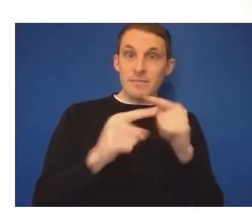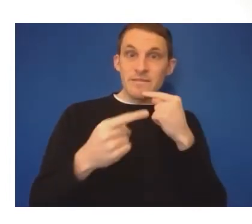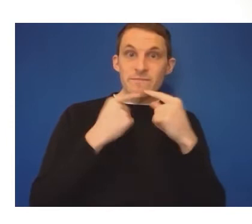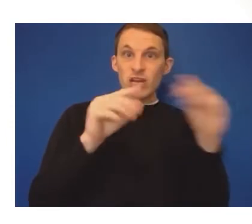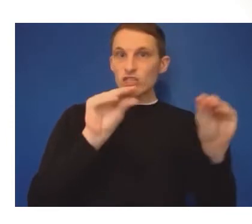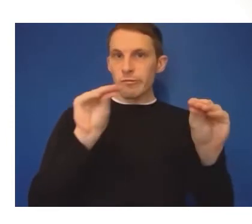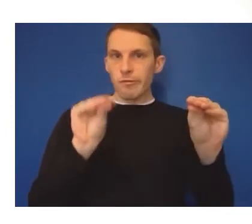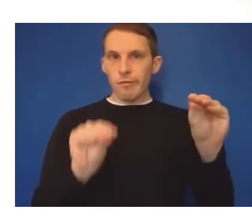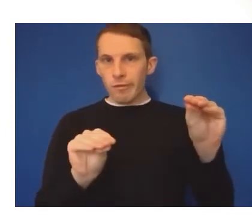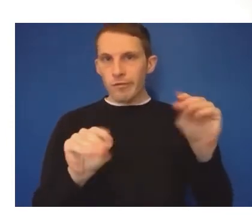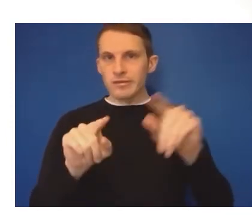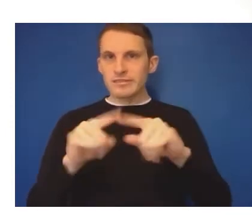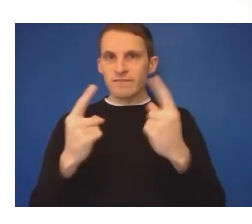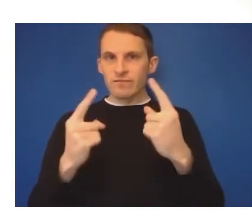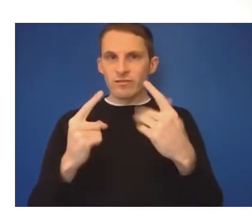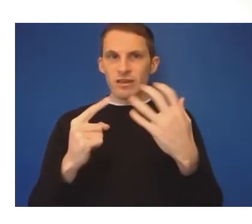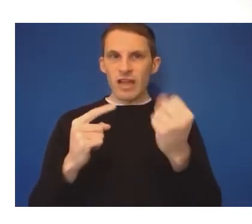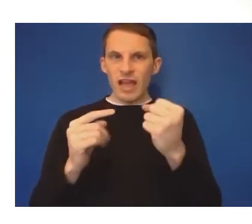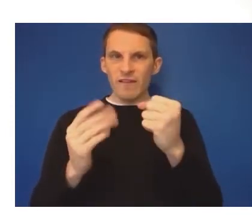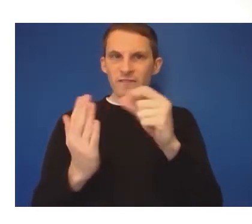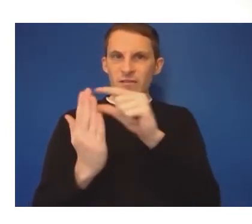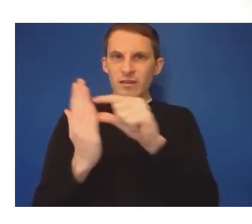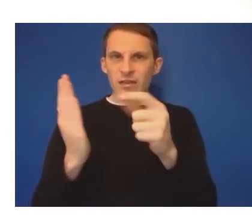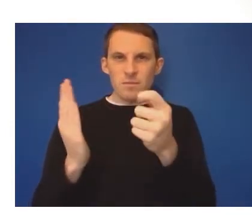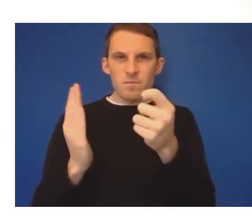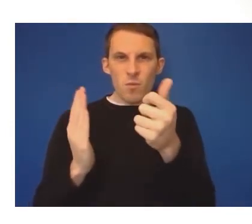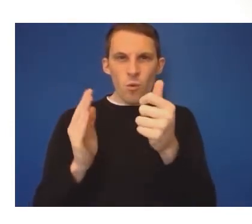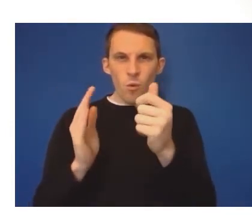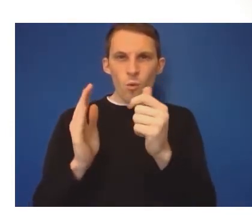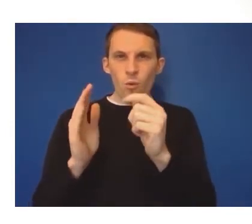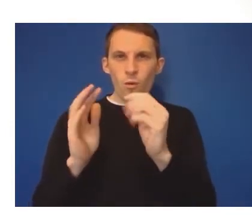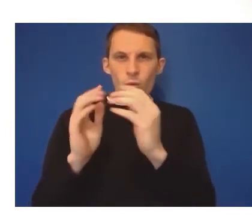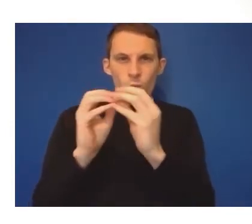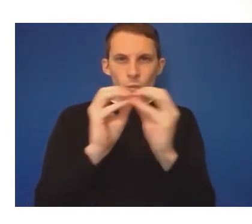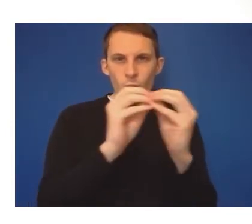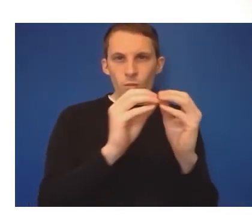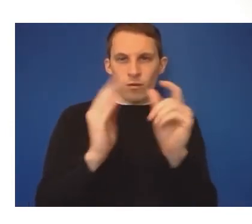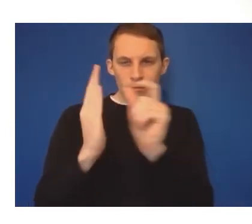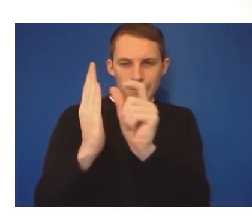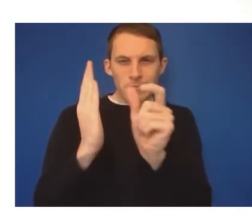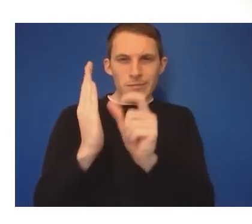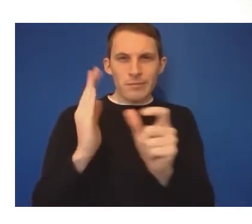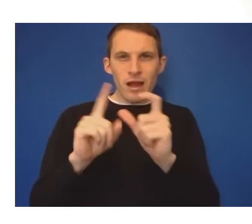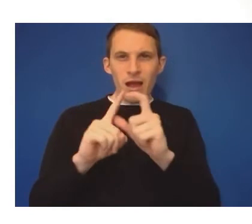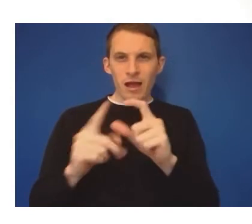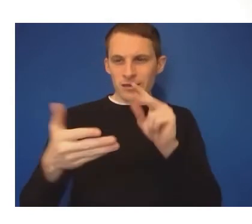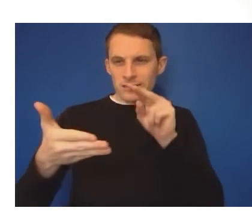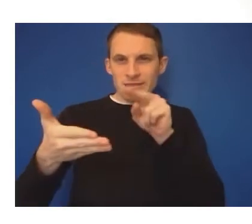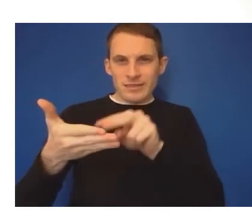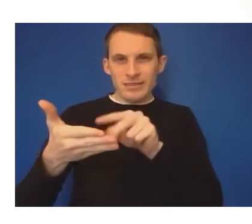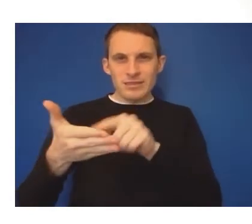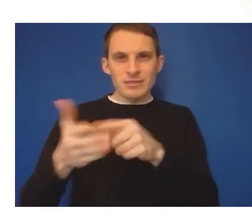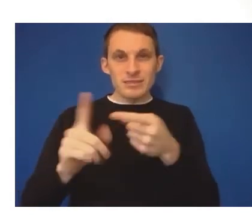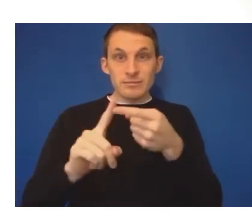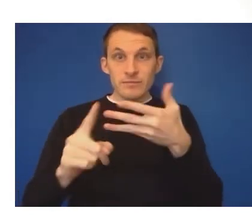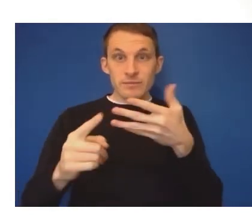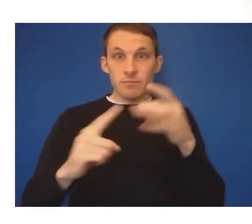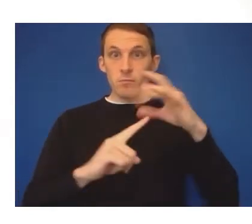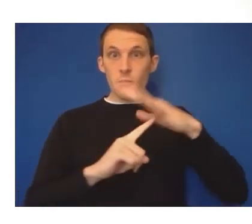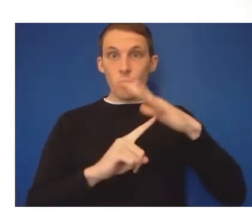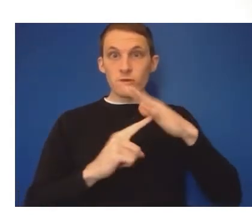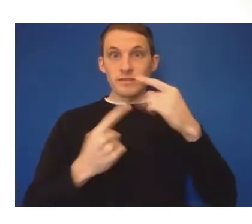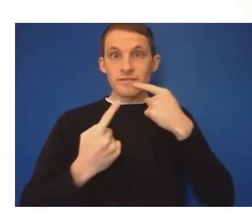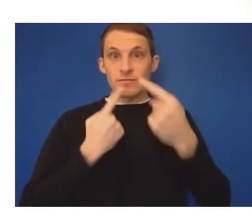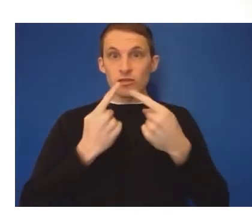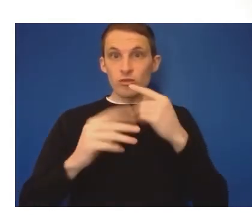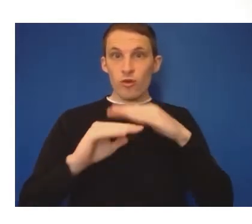font. So in these 3 columns, we have small font at the bottom with information about how much data you get and what happens to that data at the end